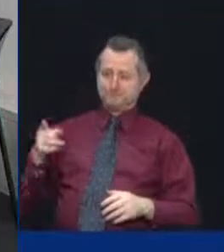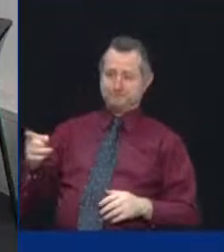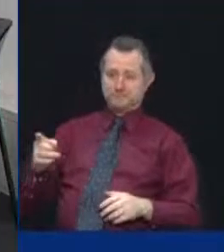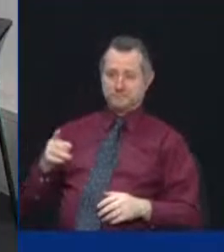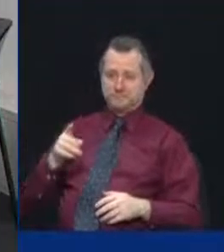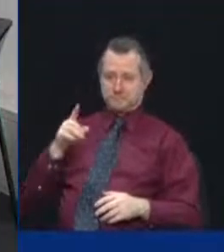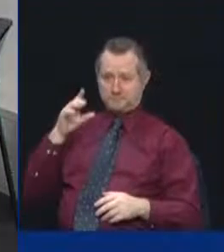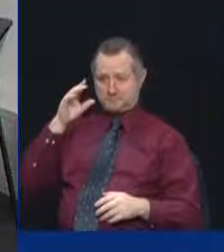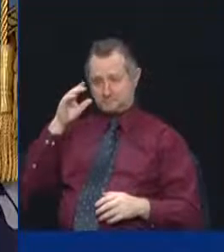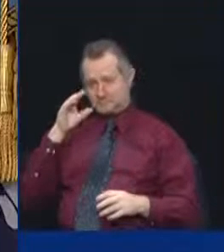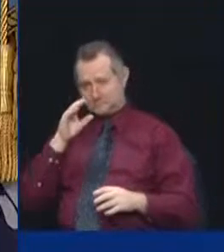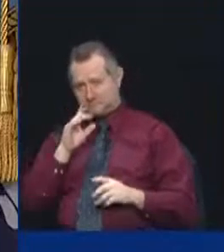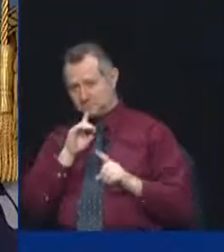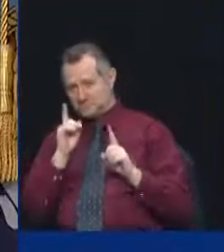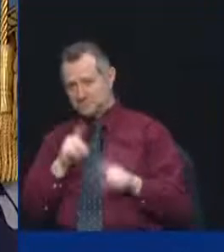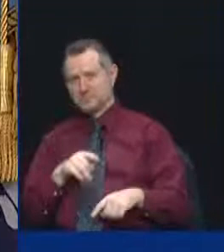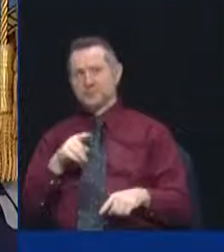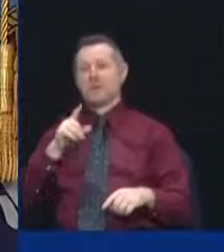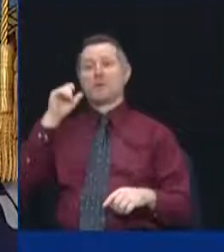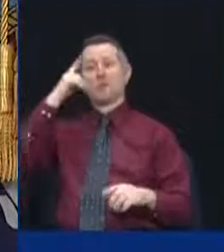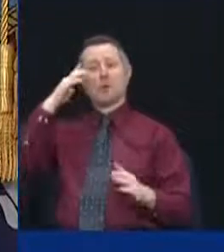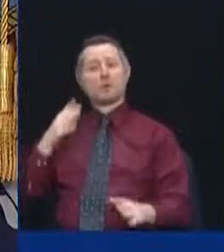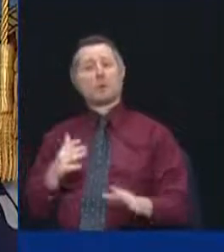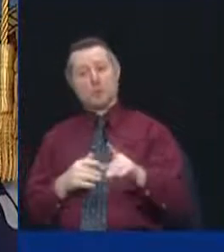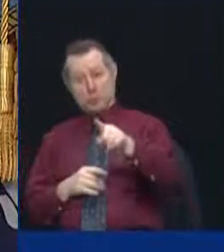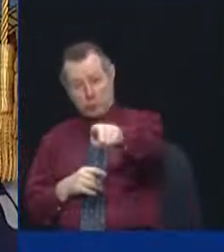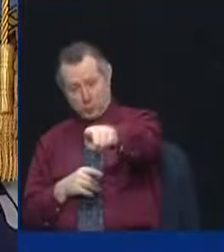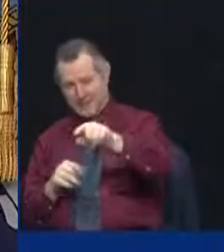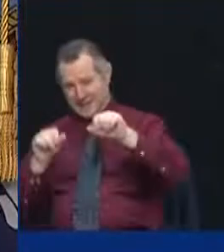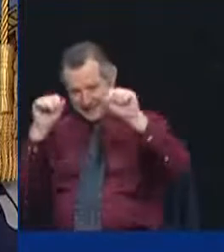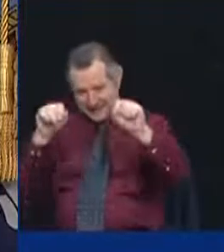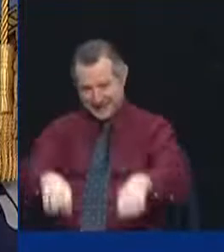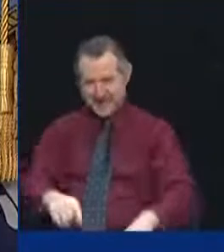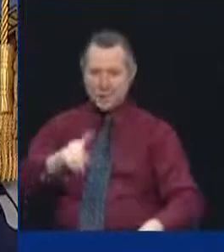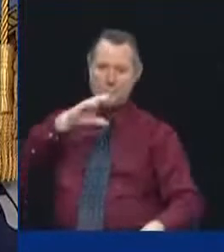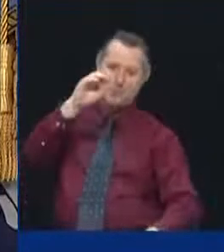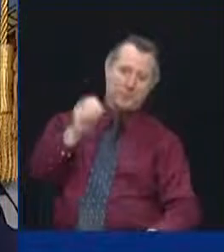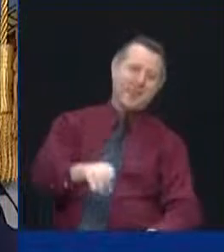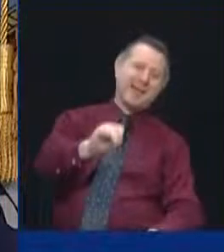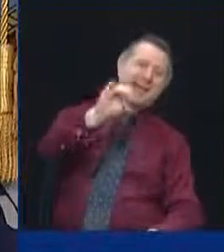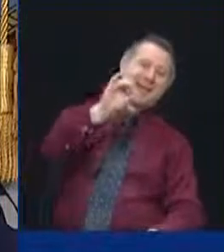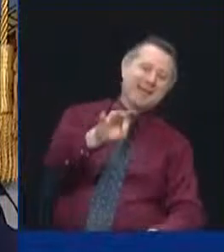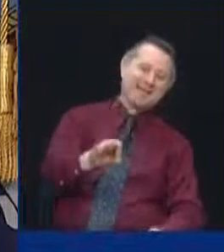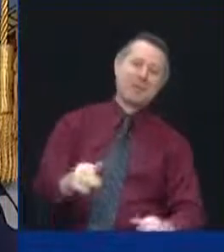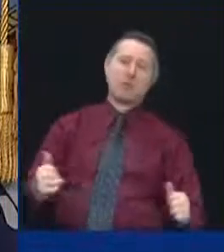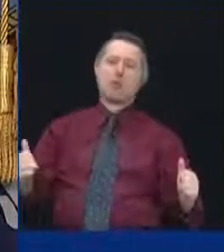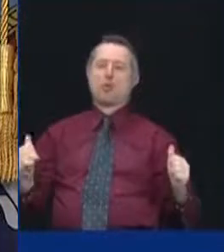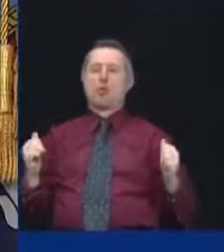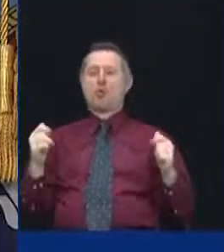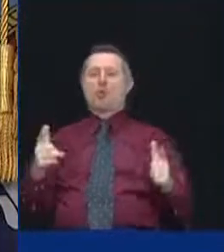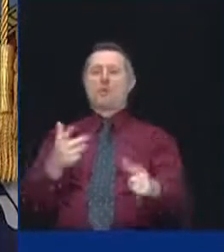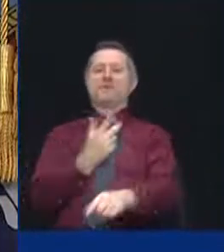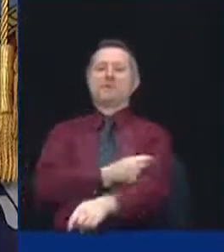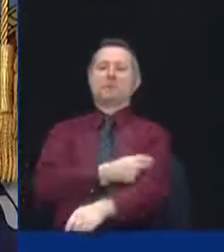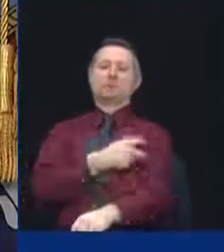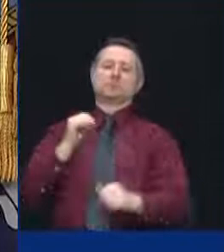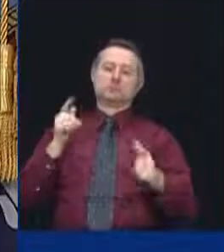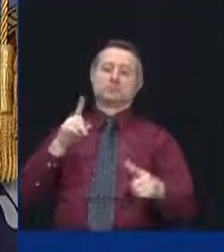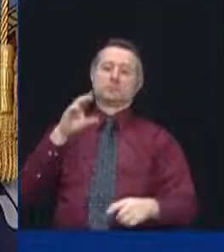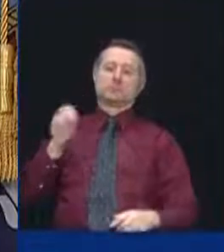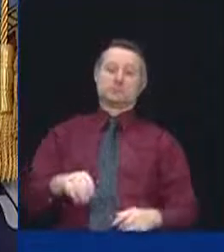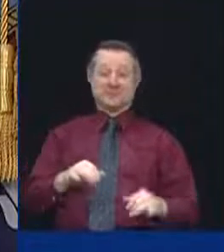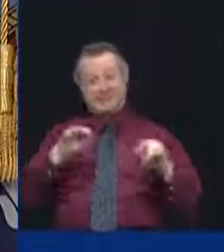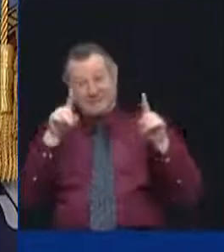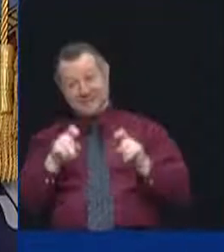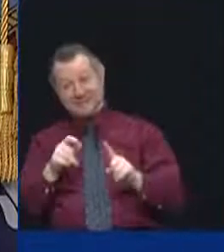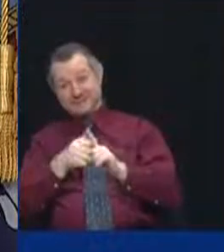at 100% if you have all vaccinated people. We're doing away with the testing requirement, which was quite